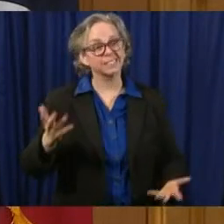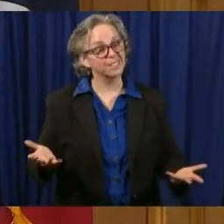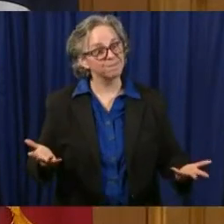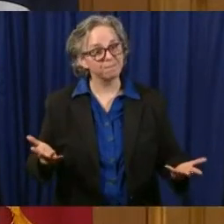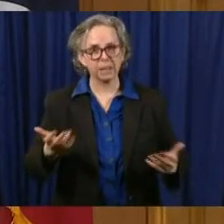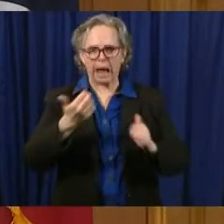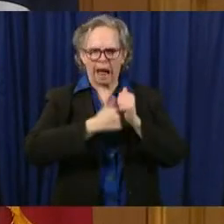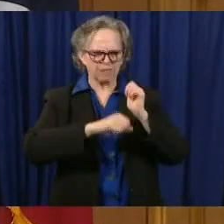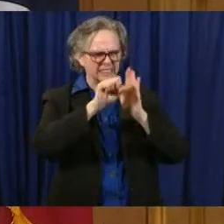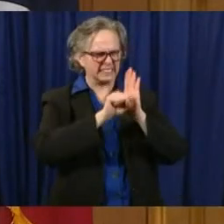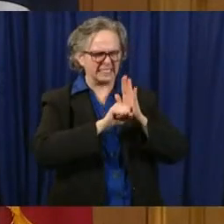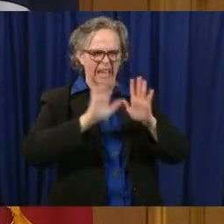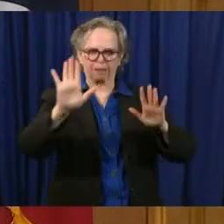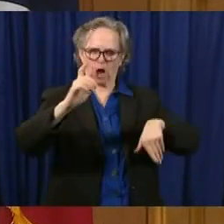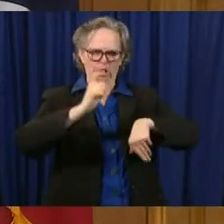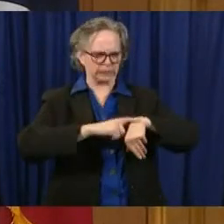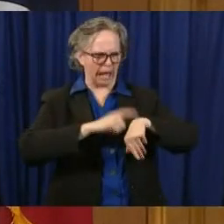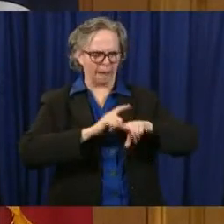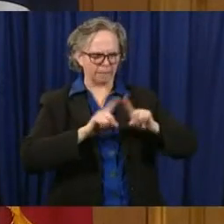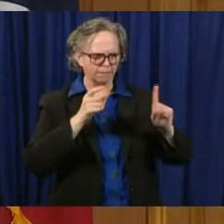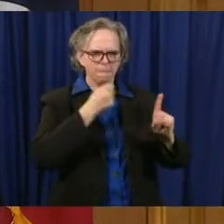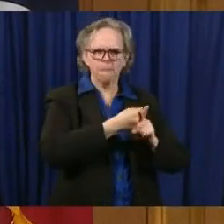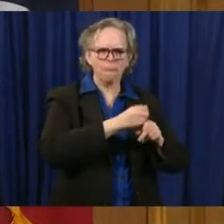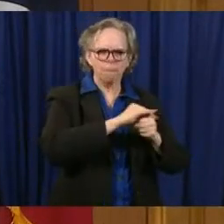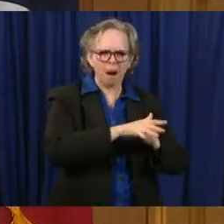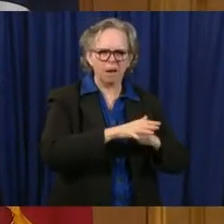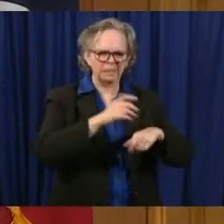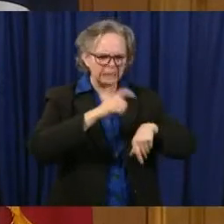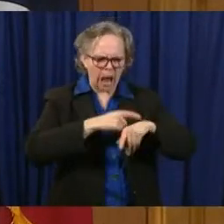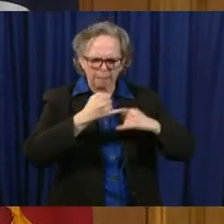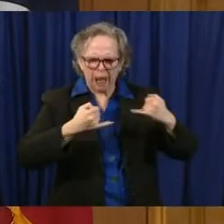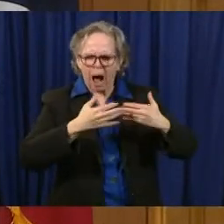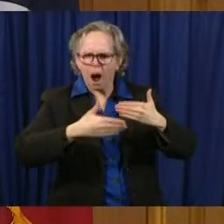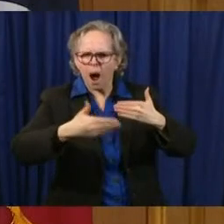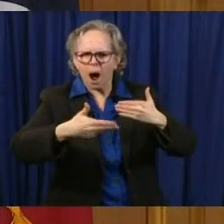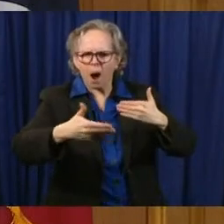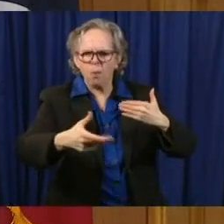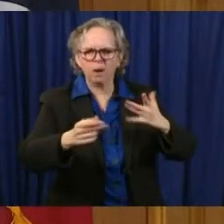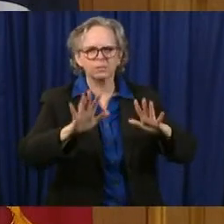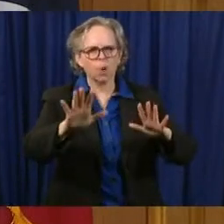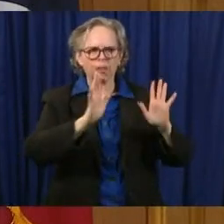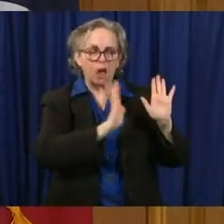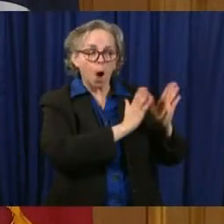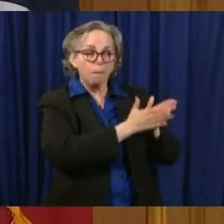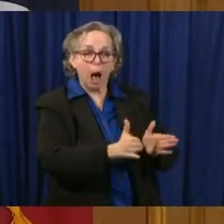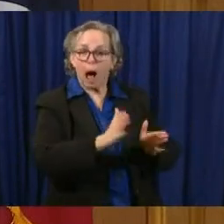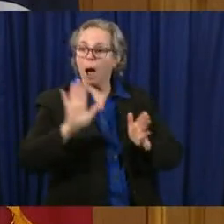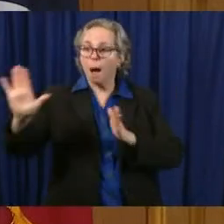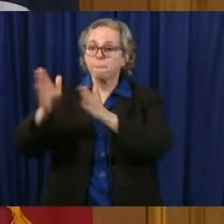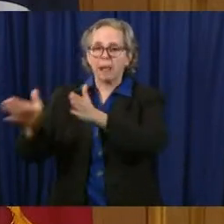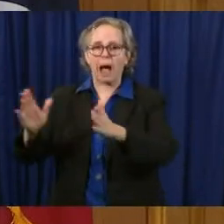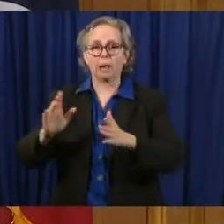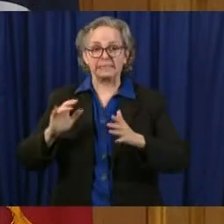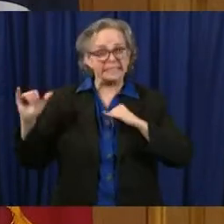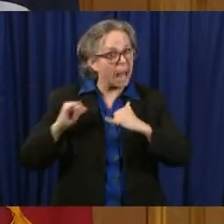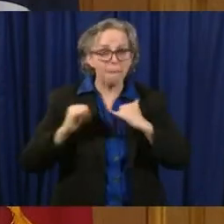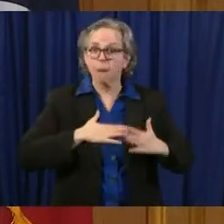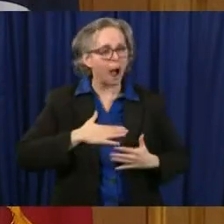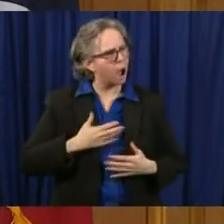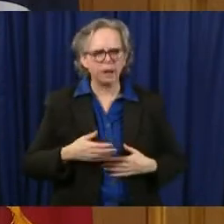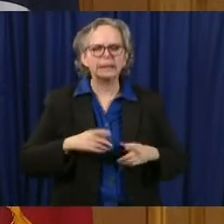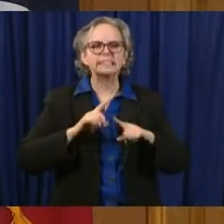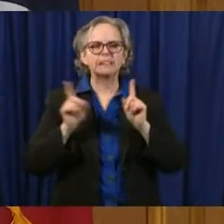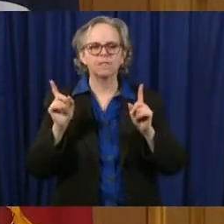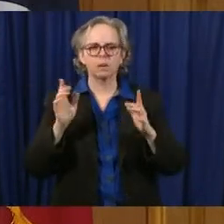state is in a different place. And so the plan that every state will have to be tailored to what